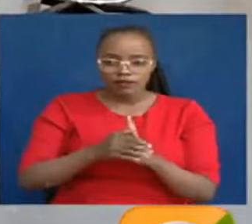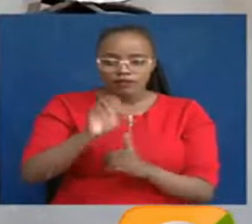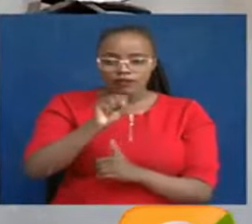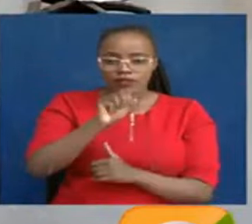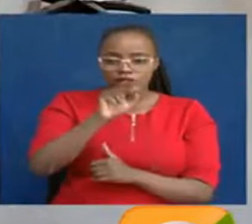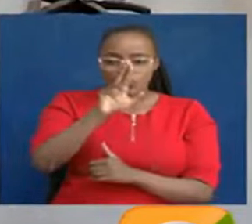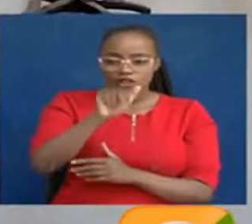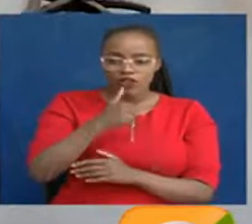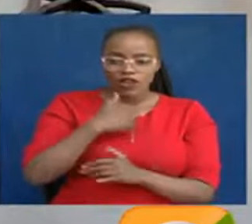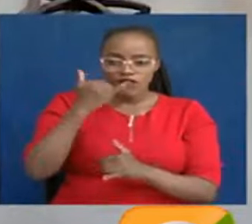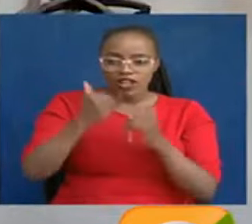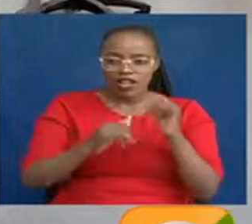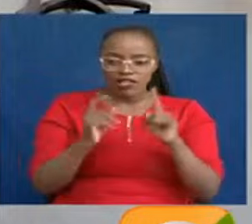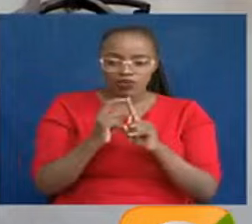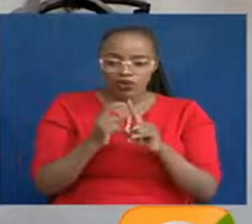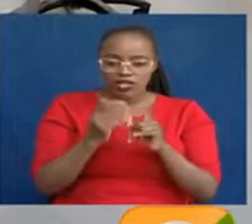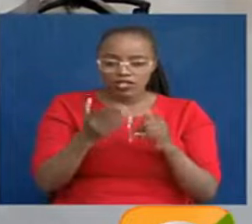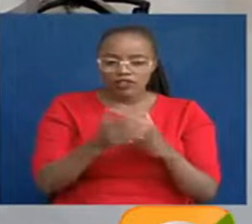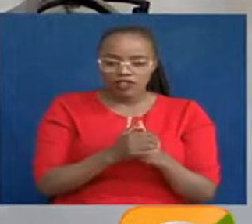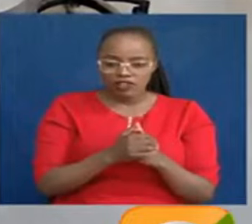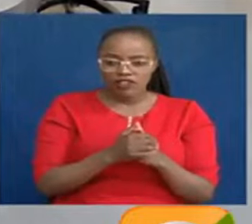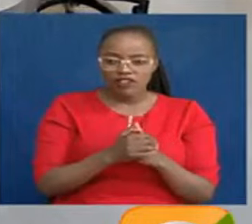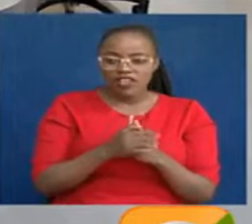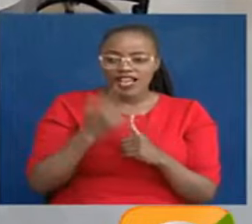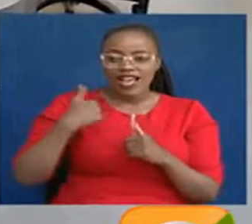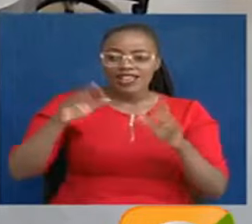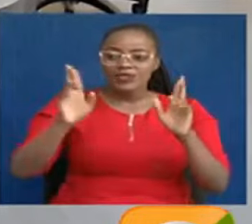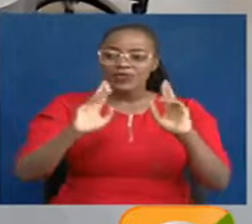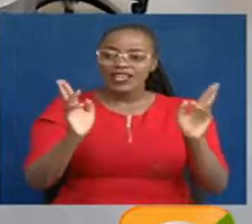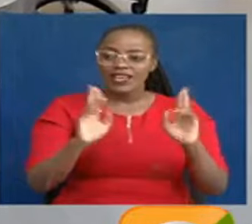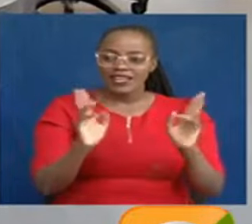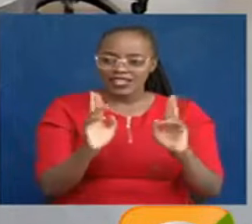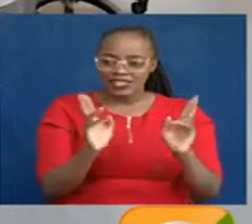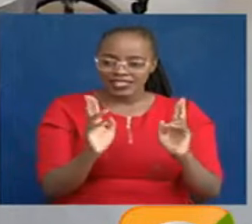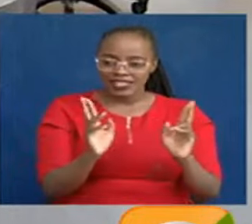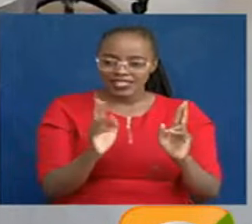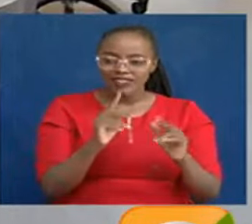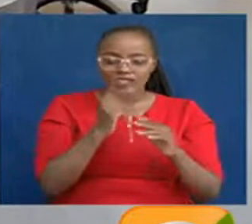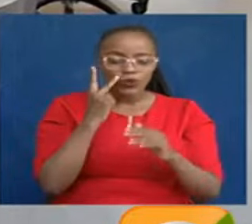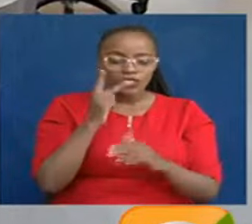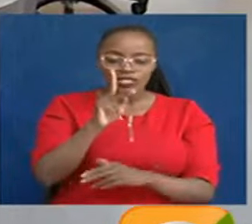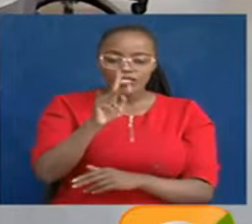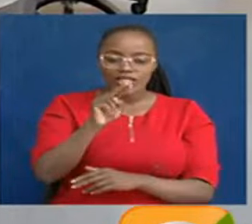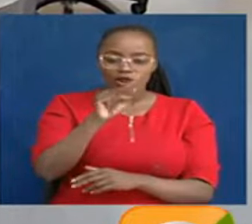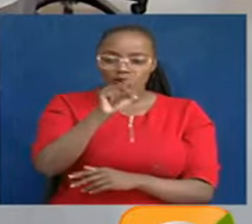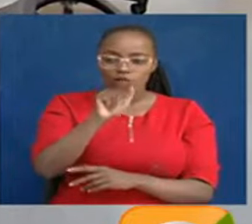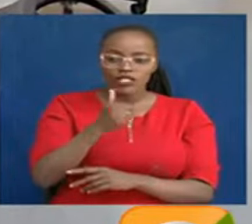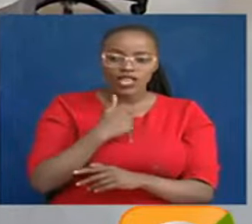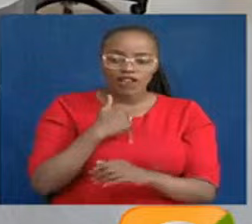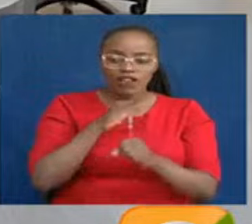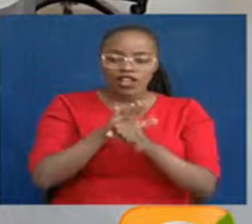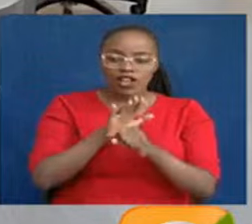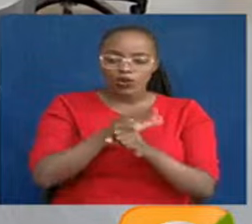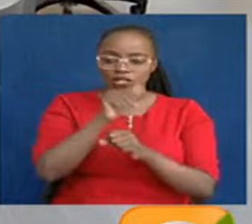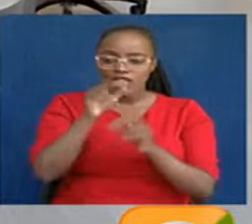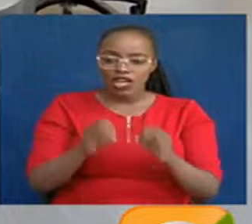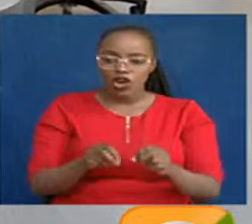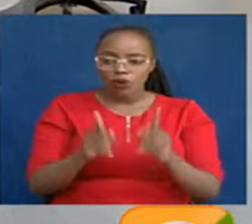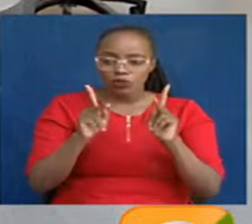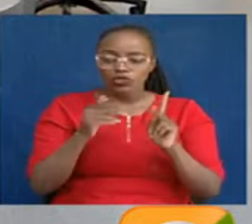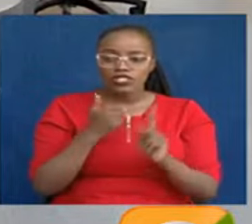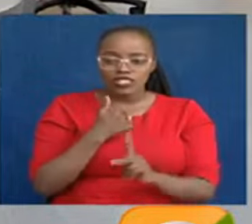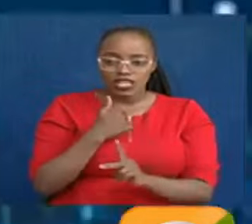last word. Yeah, we are ready. Looking at what Konsa has, and I think a lot of other opportunities looking